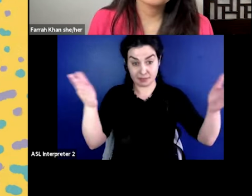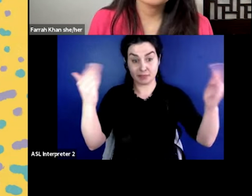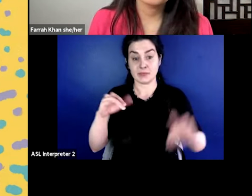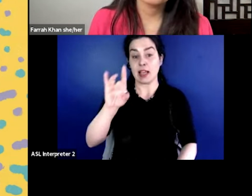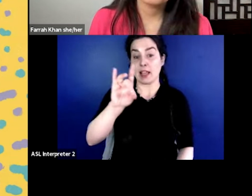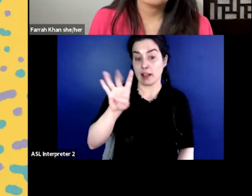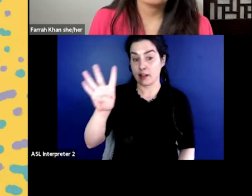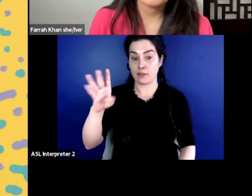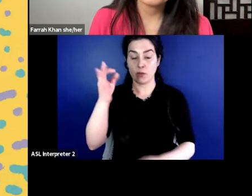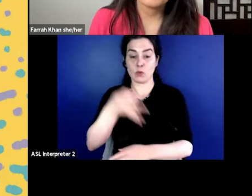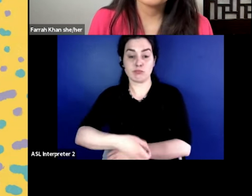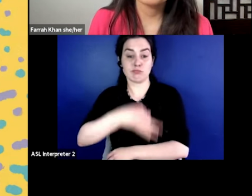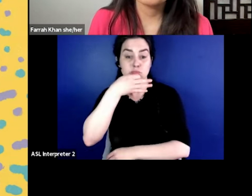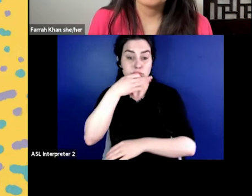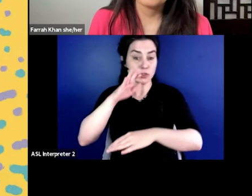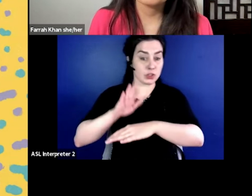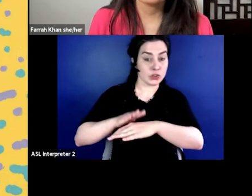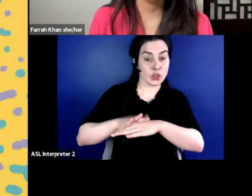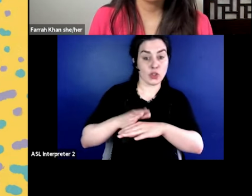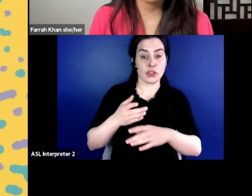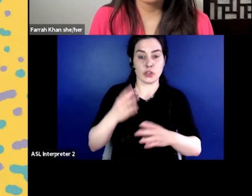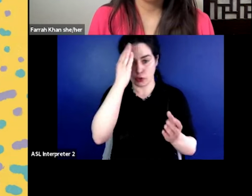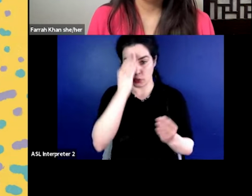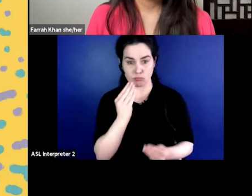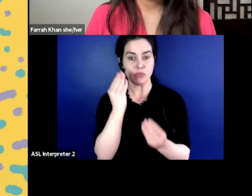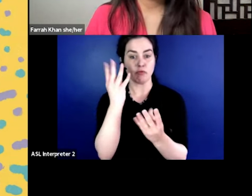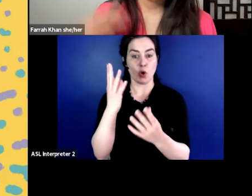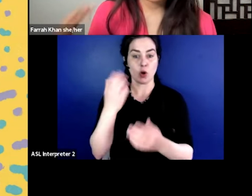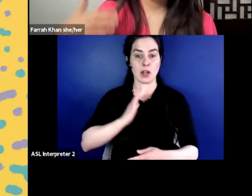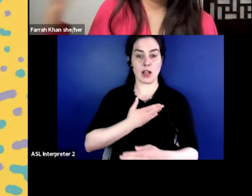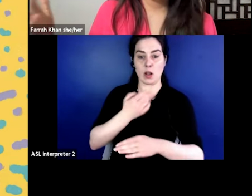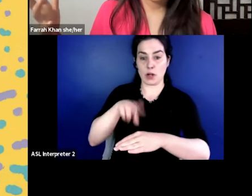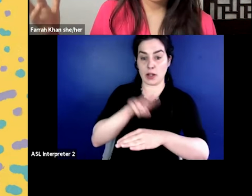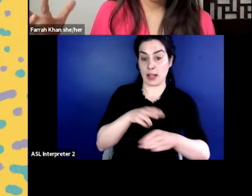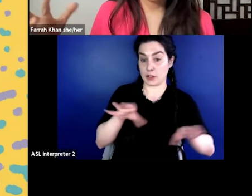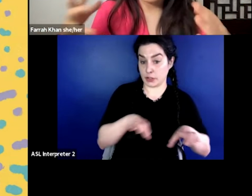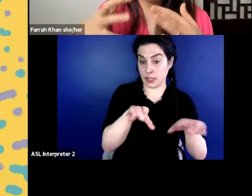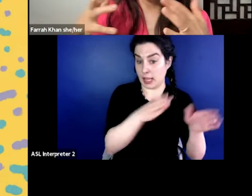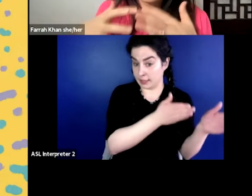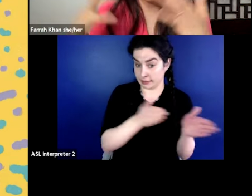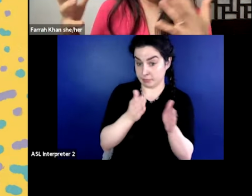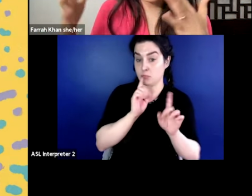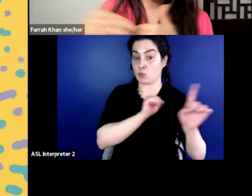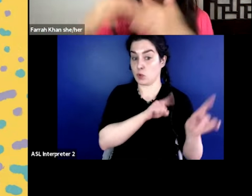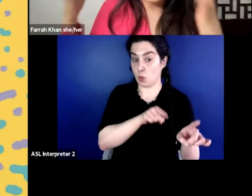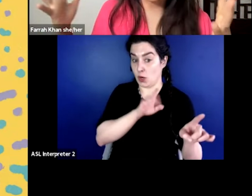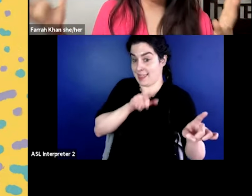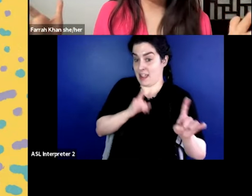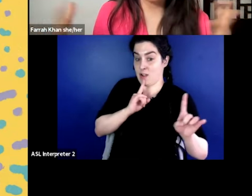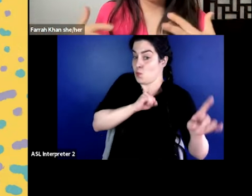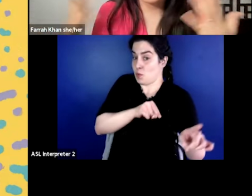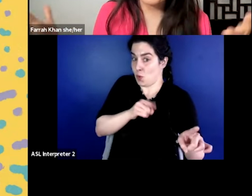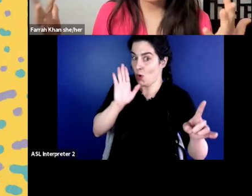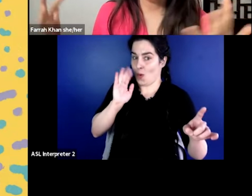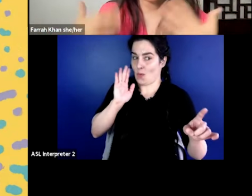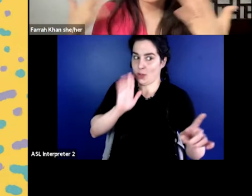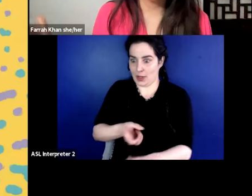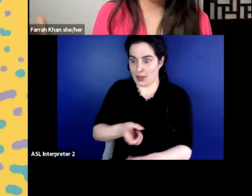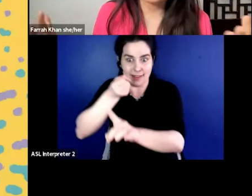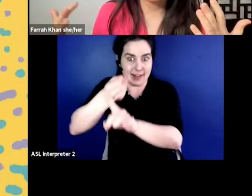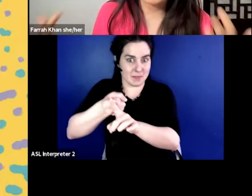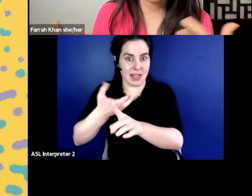experts consult about our National Action Plan report, which is a report that led to the creation of, hopefully, the National Action Plan for Canada